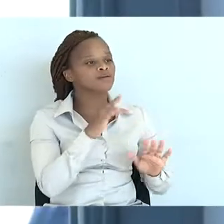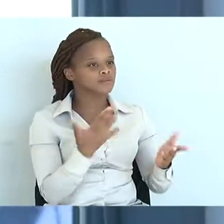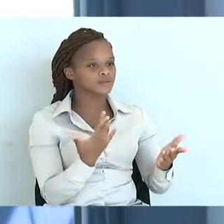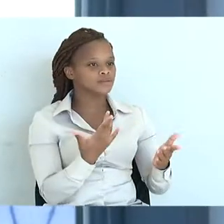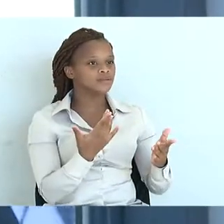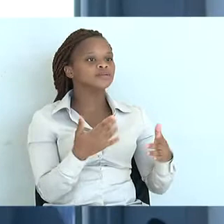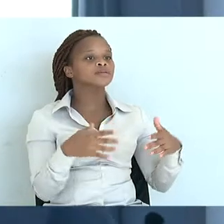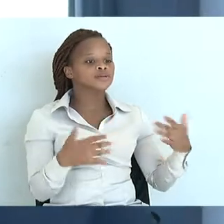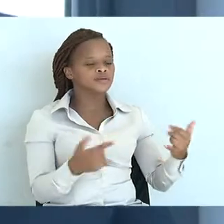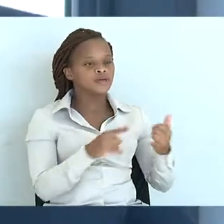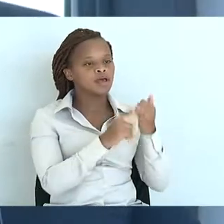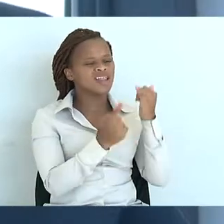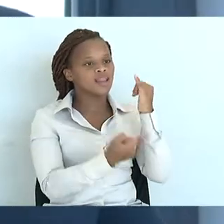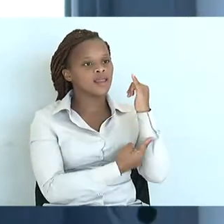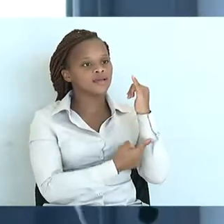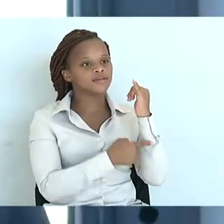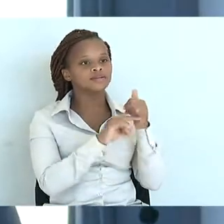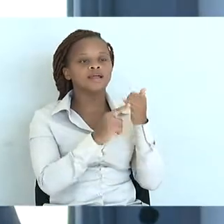one.